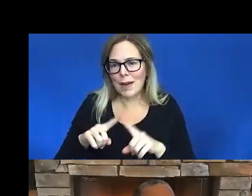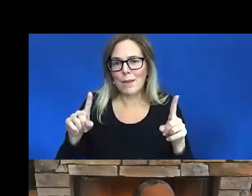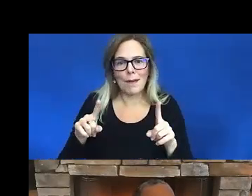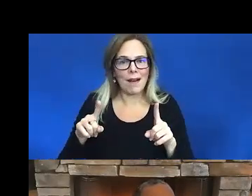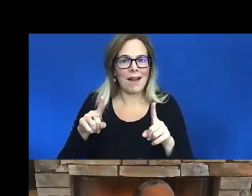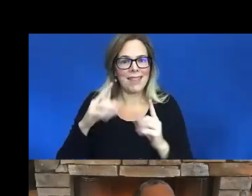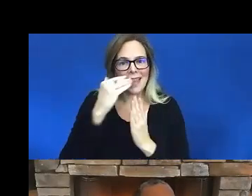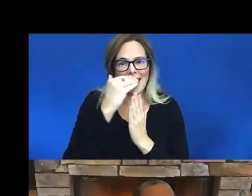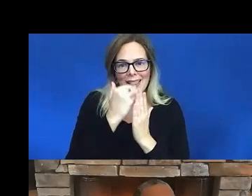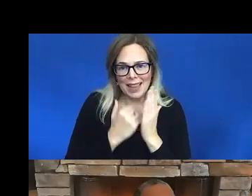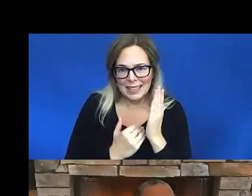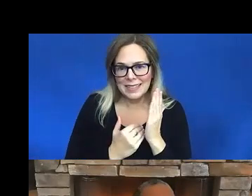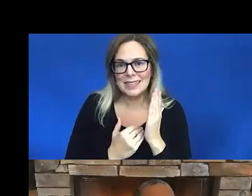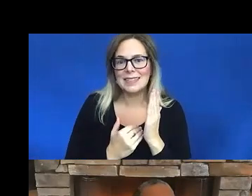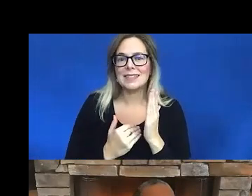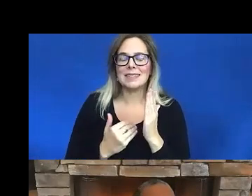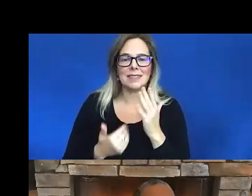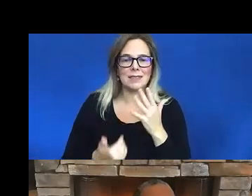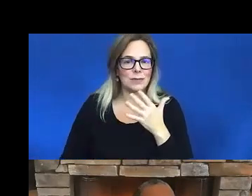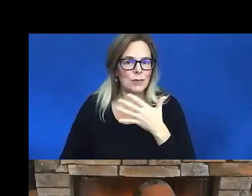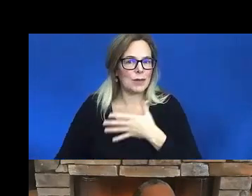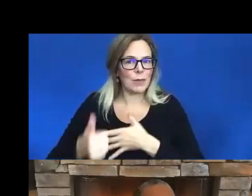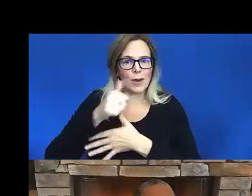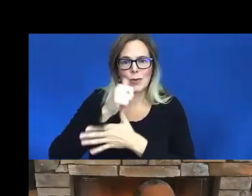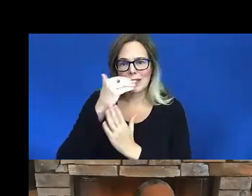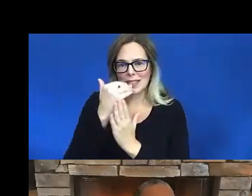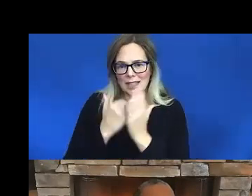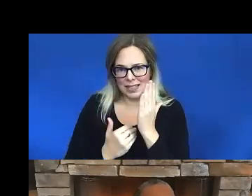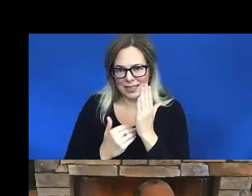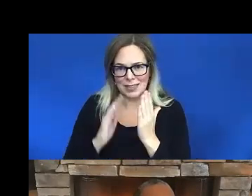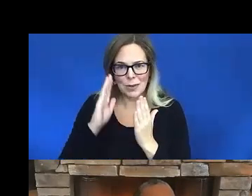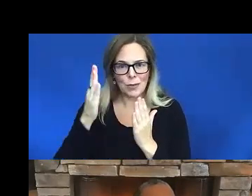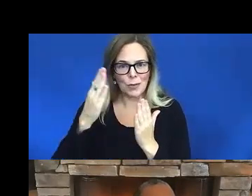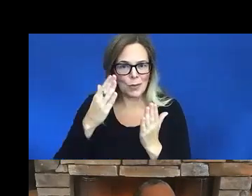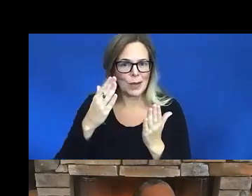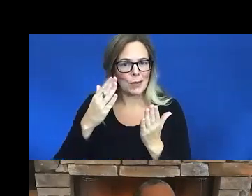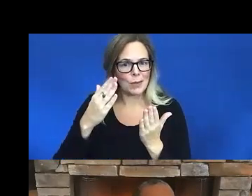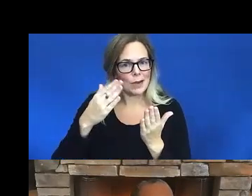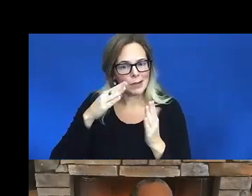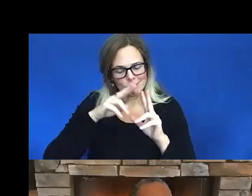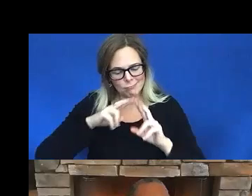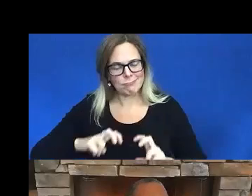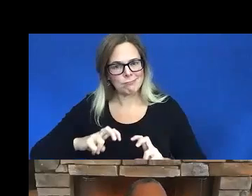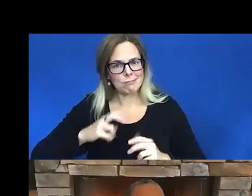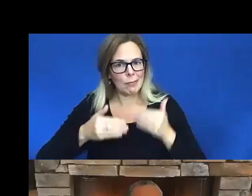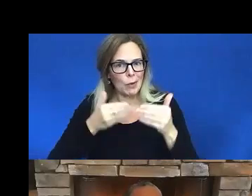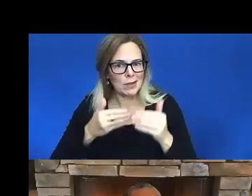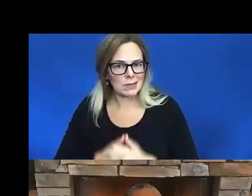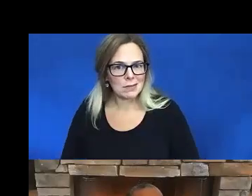work through our prioritized list, we will go through those and get them processed.